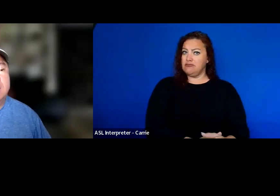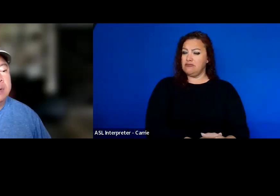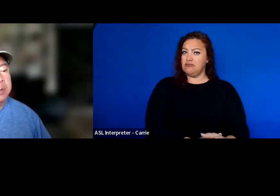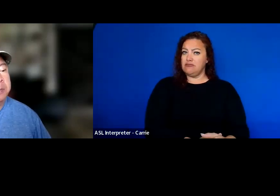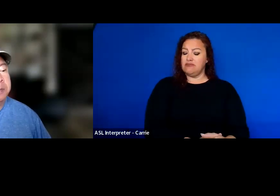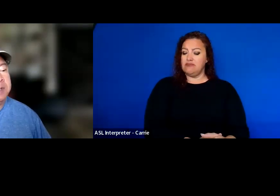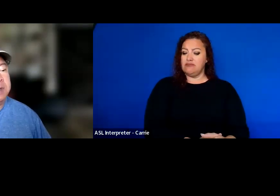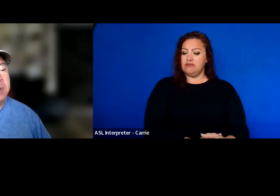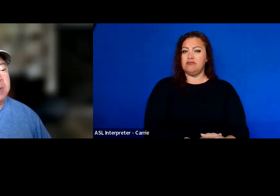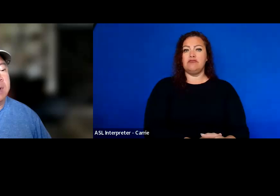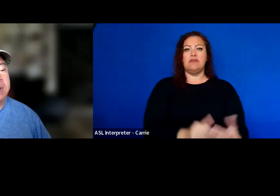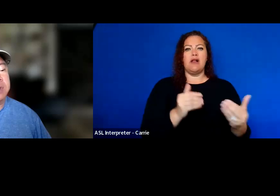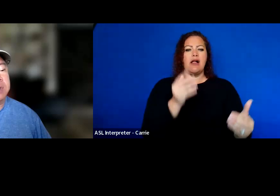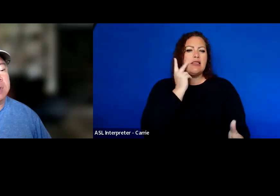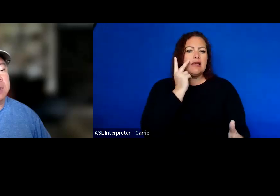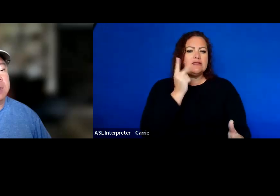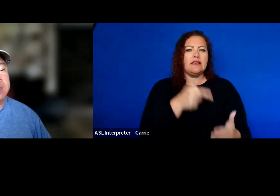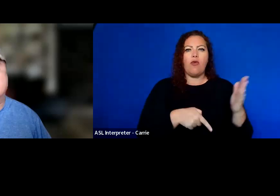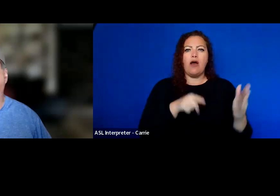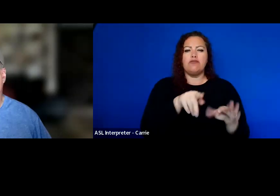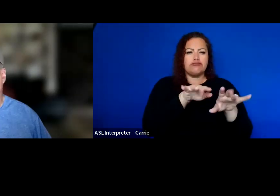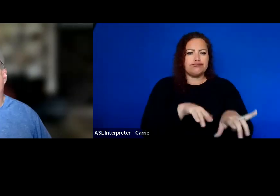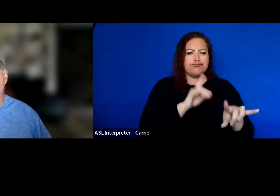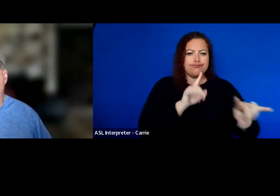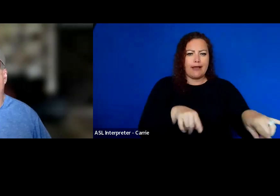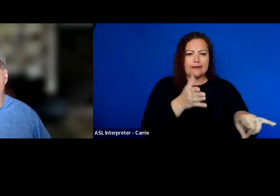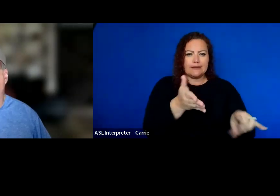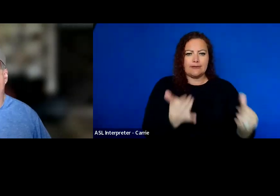So let's see what our listeners contribute.